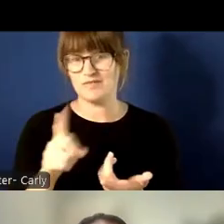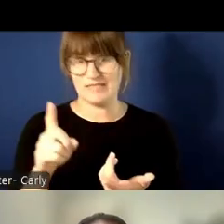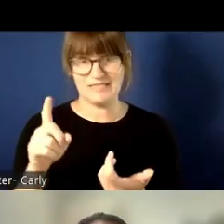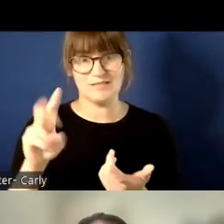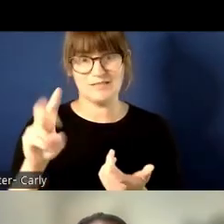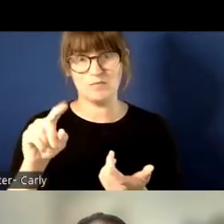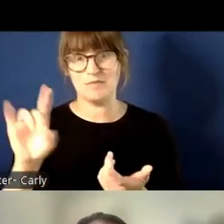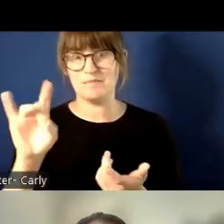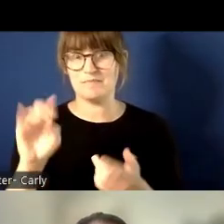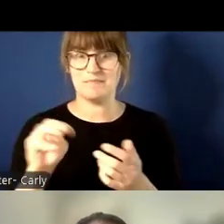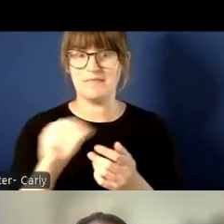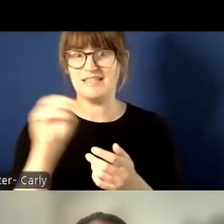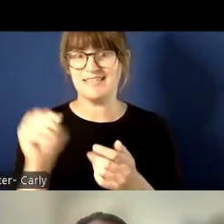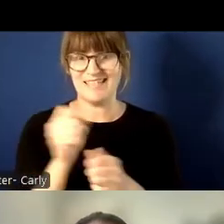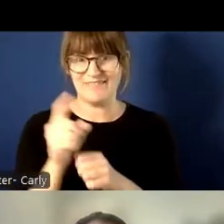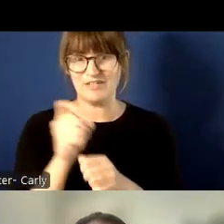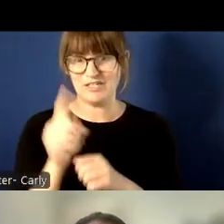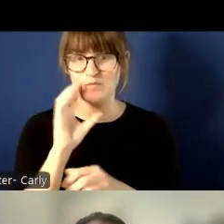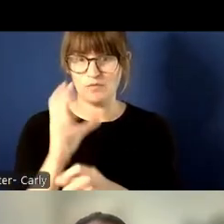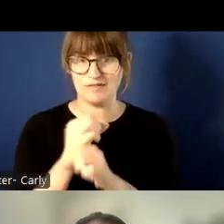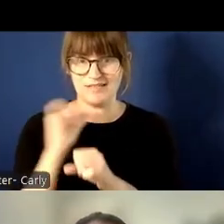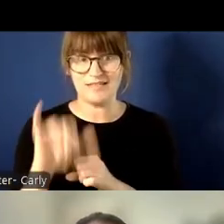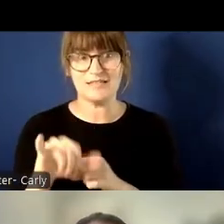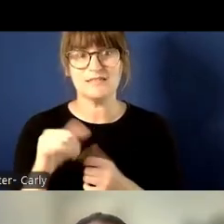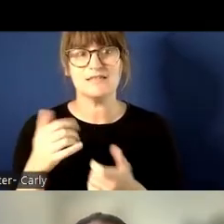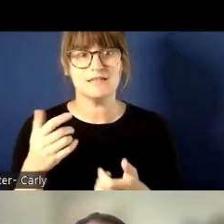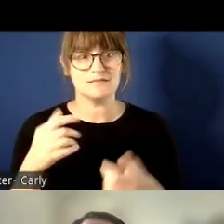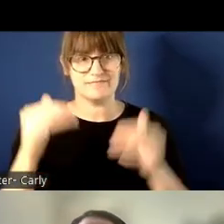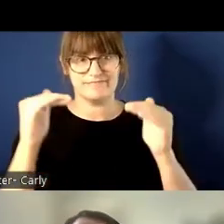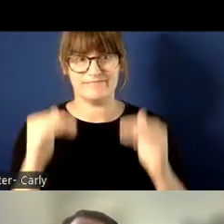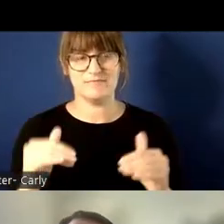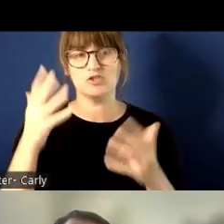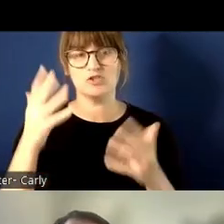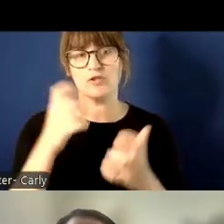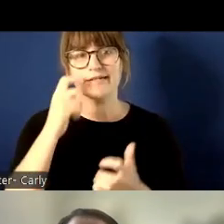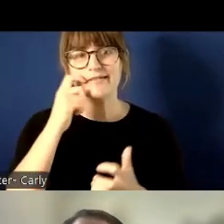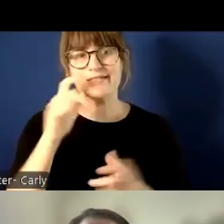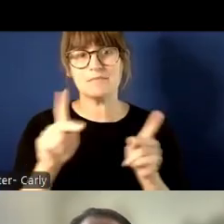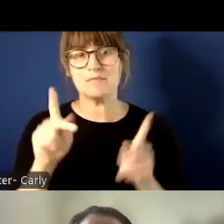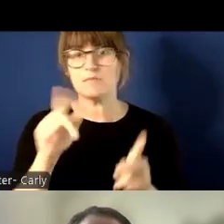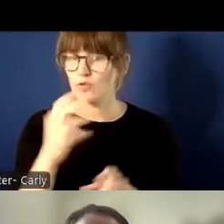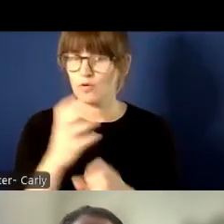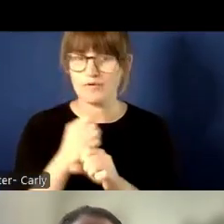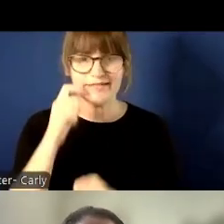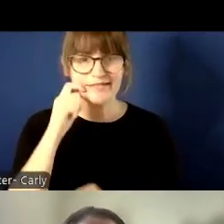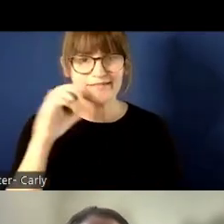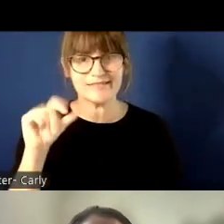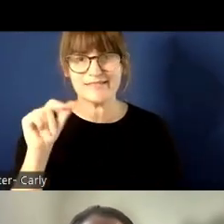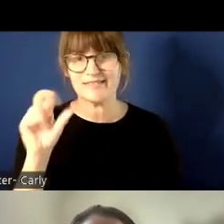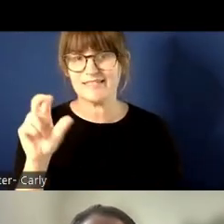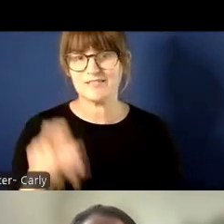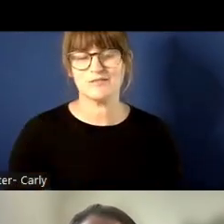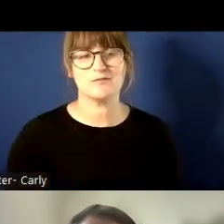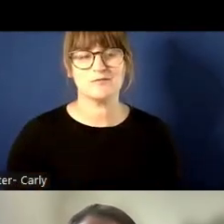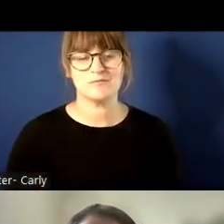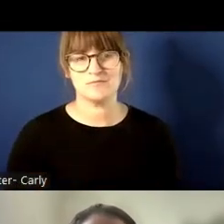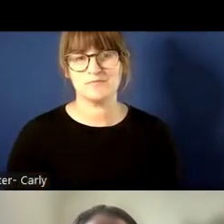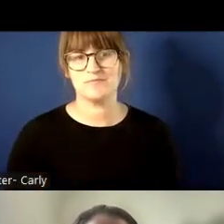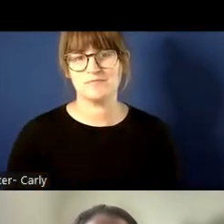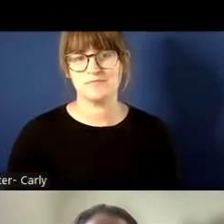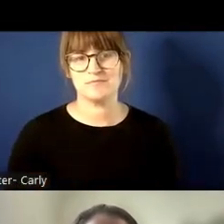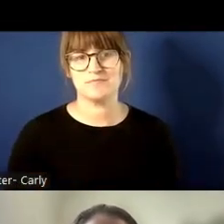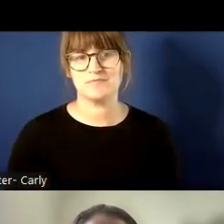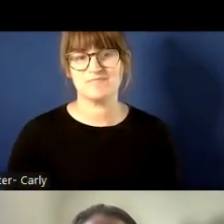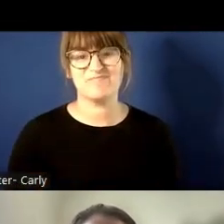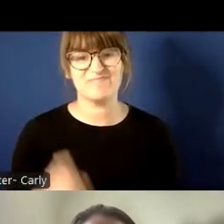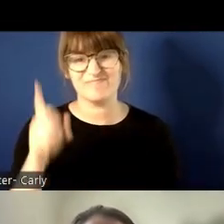dark-skinned individuals don't get skin cancer. And anyone's welcome to shout out. If not, I'll just kind of move to the true or false after. So